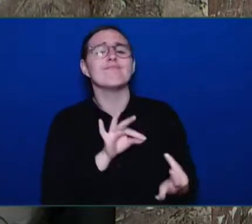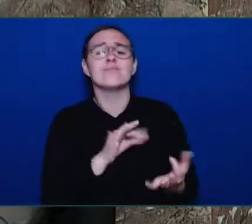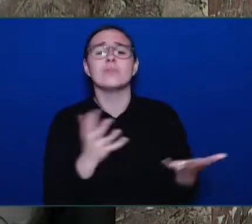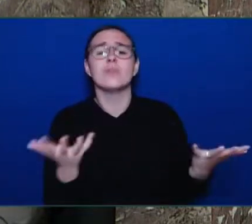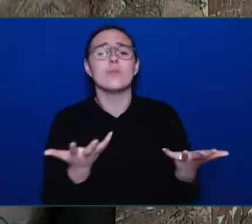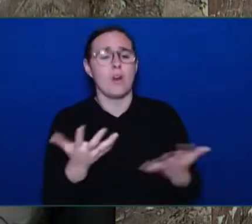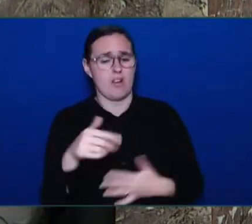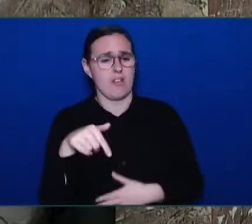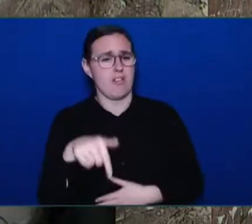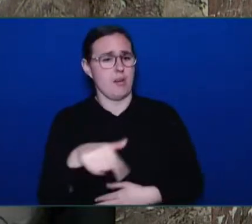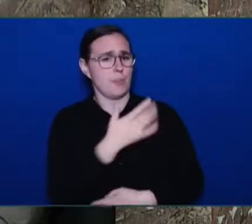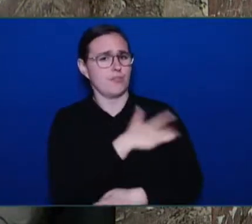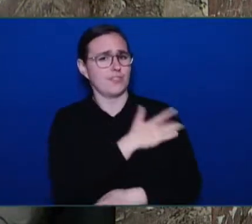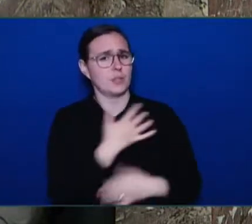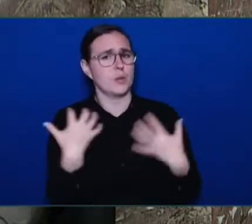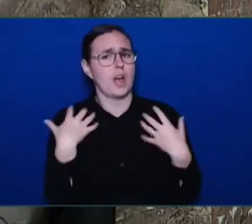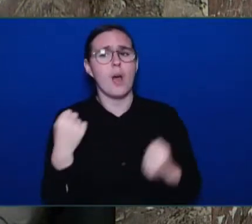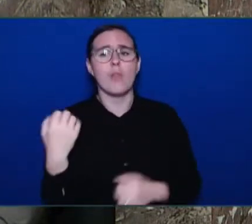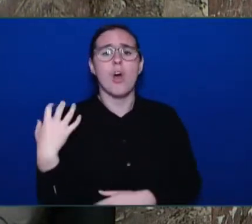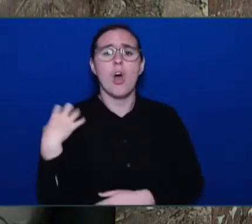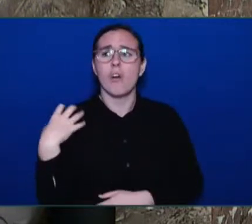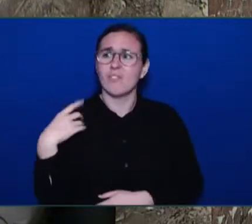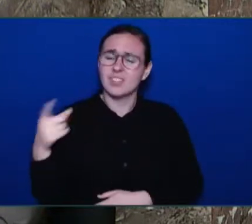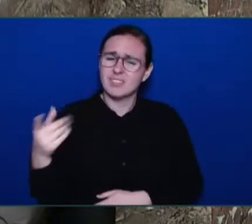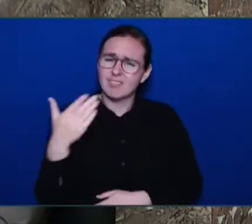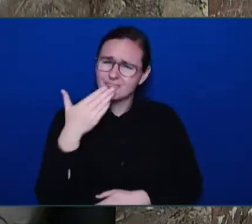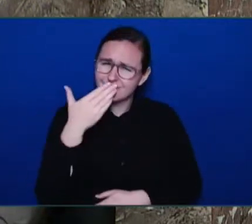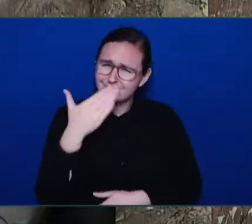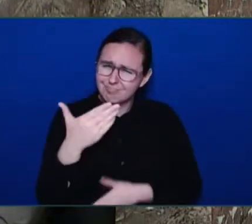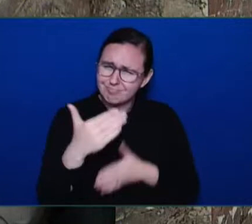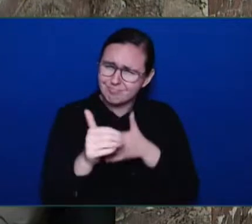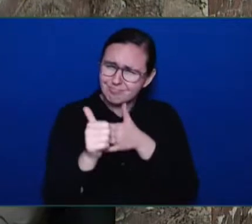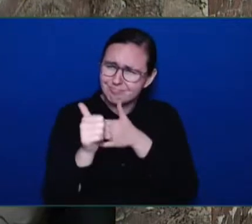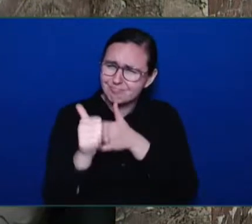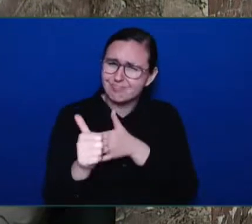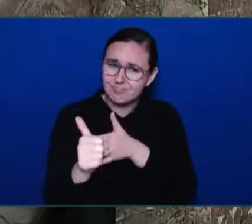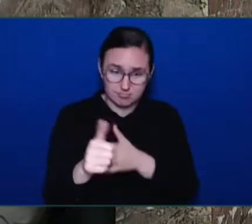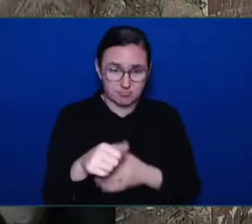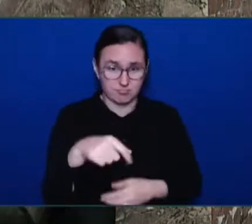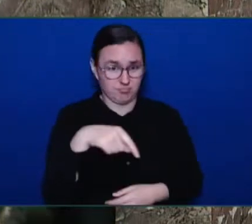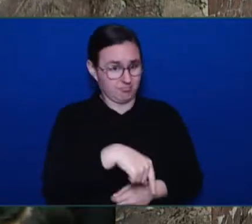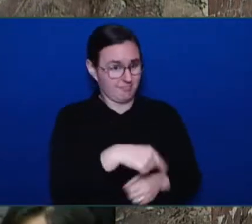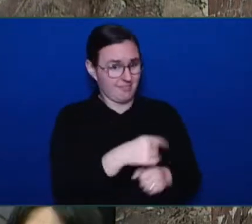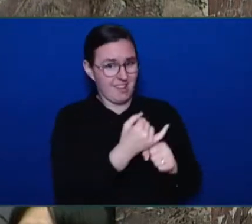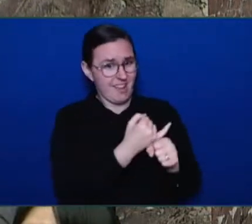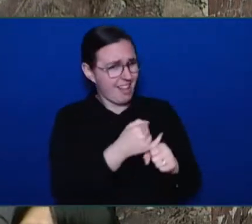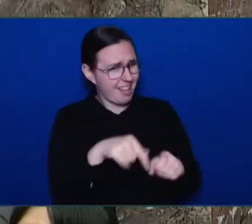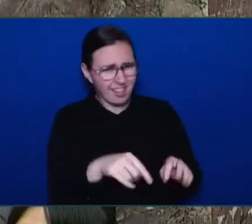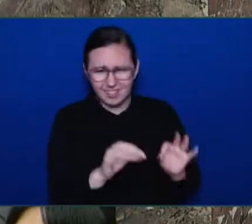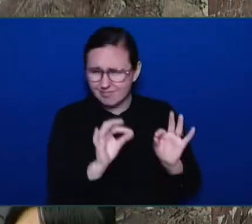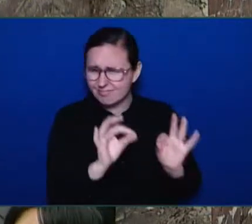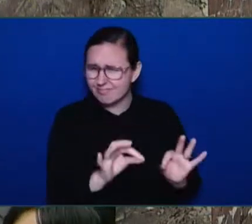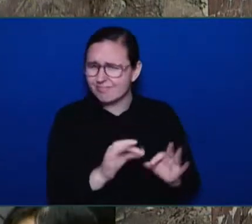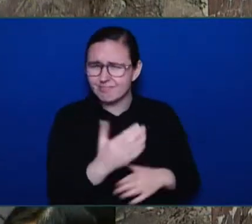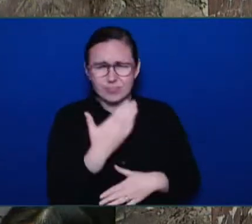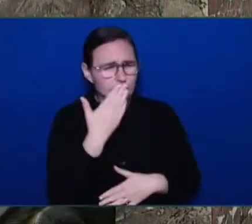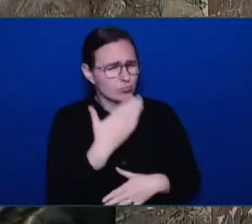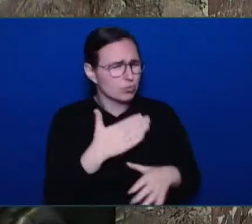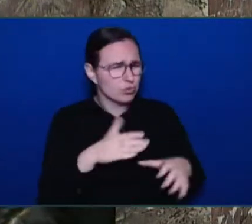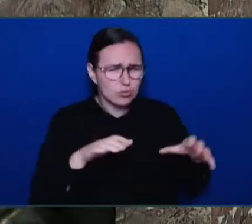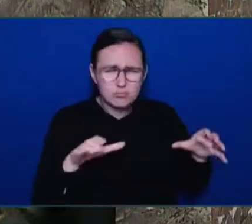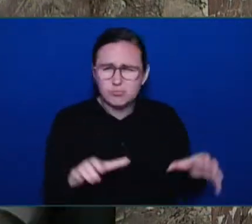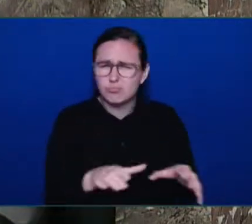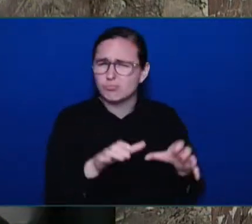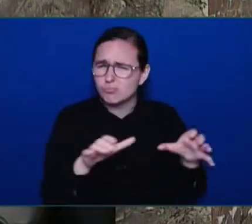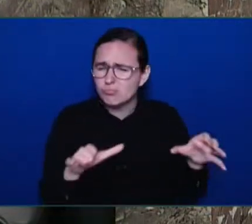Chief Medical Officer of Health, Dr. Henry and Dr. Stanwyck, have done an outstanding job. What's happened in British Columbia is that in schools